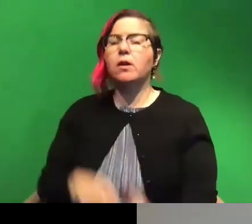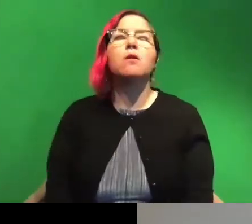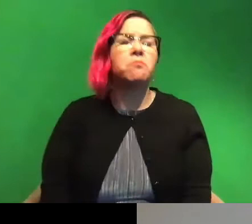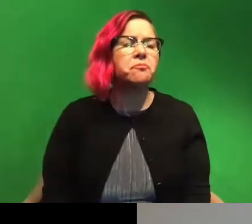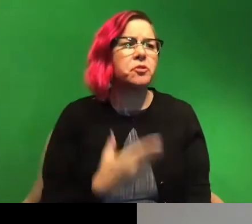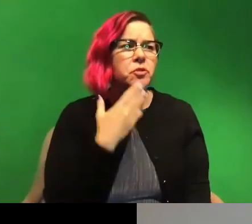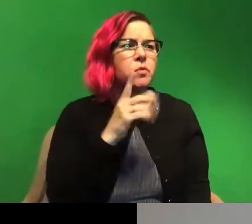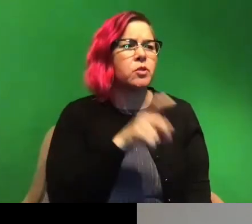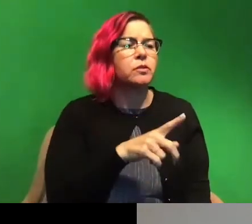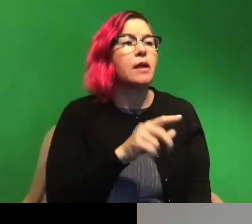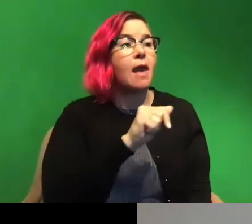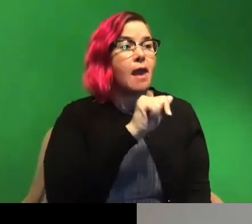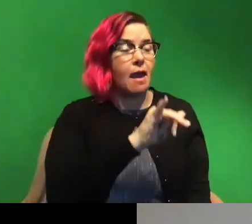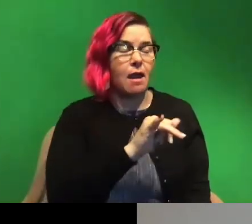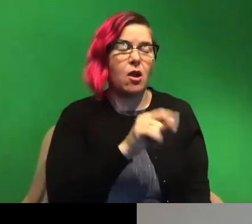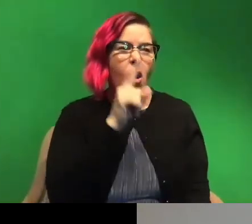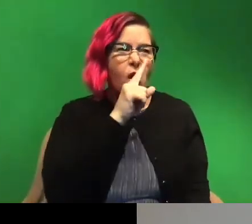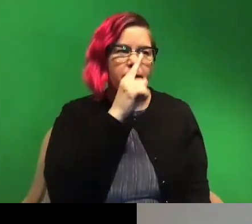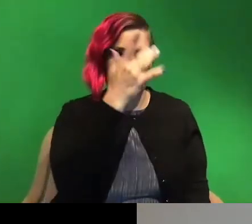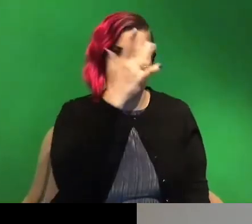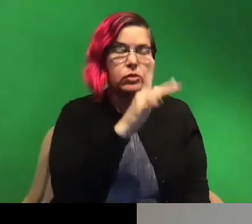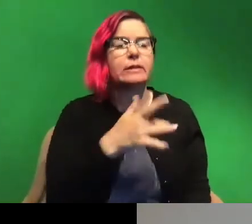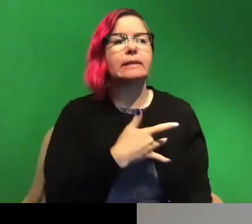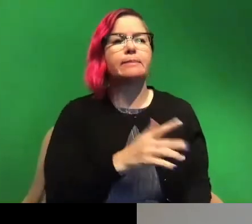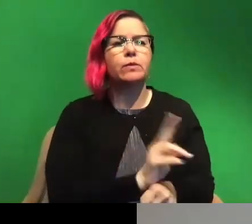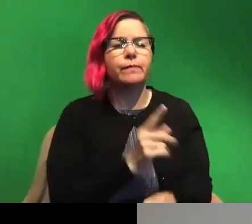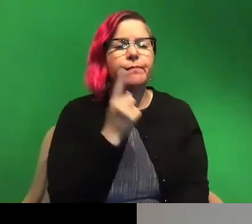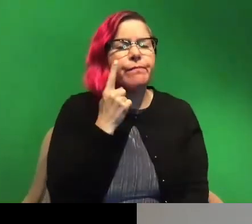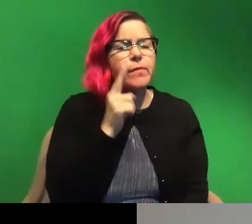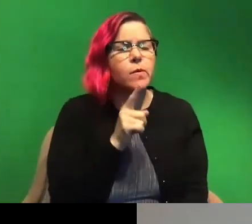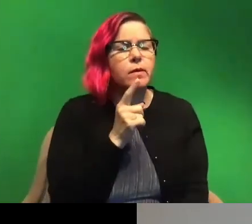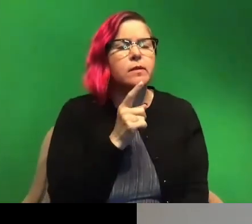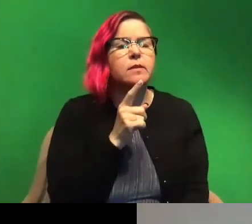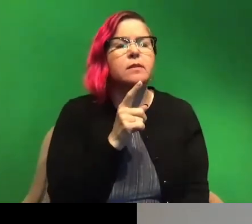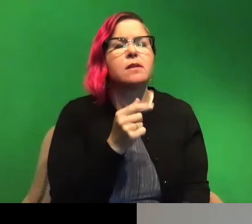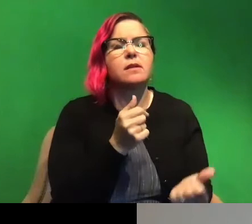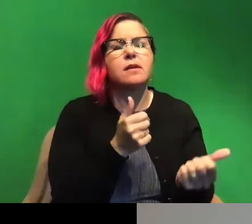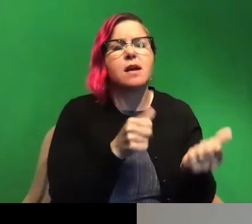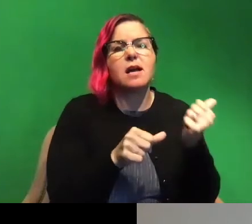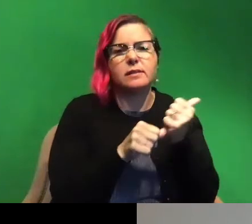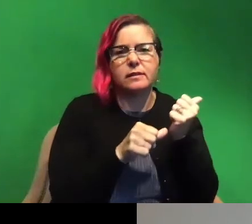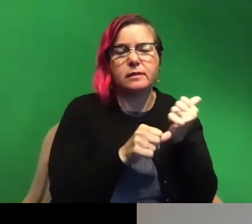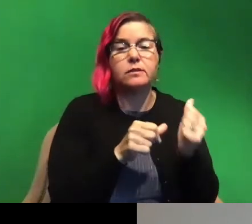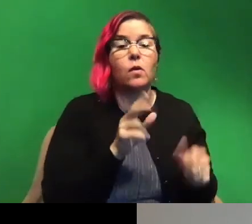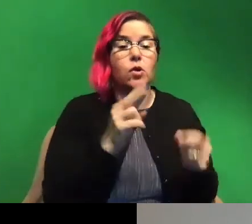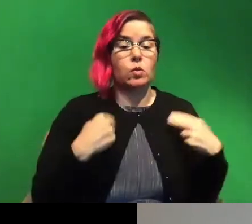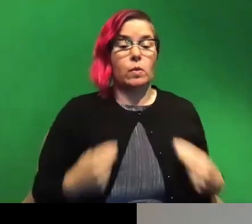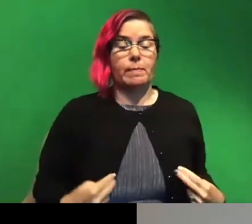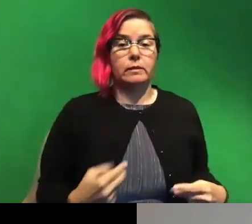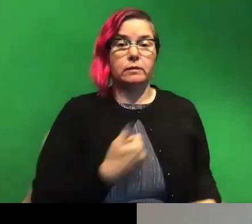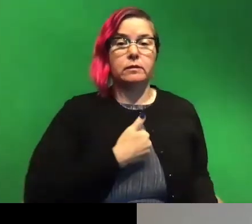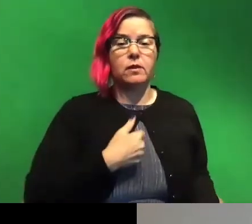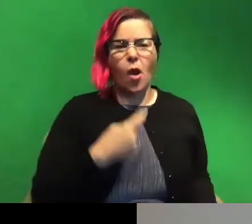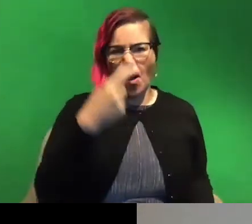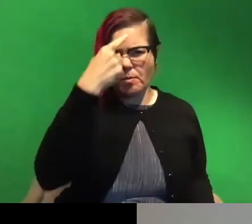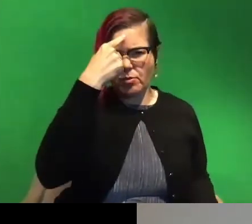question. So AI is generally used for assistance. So humans, our brains